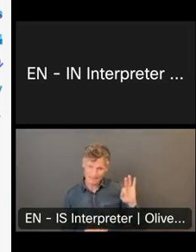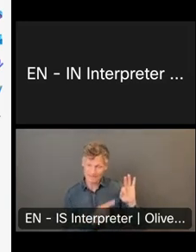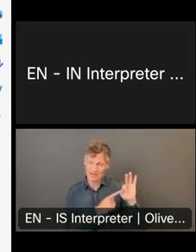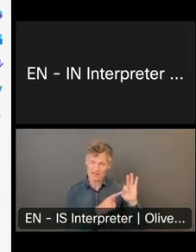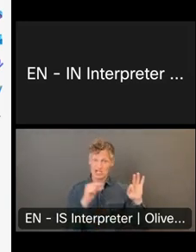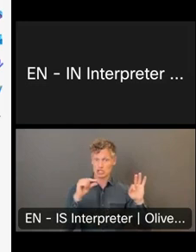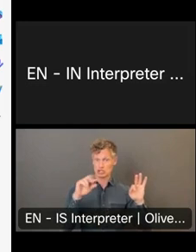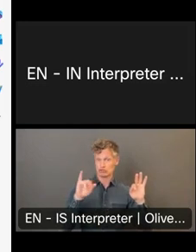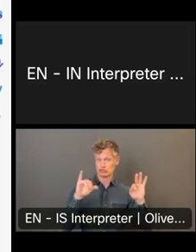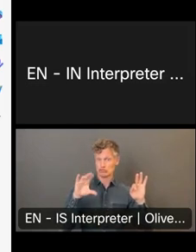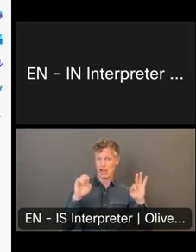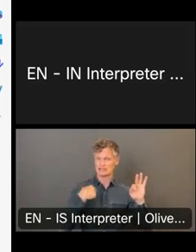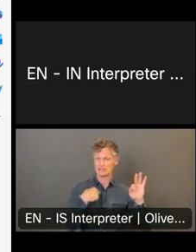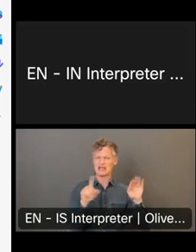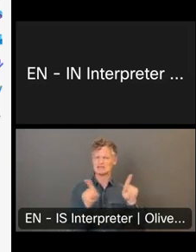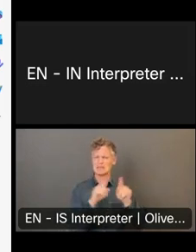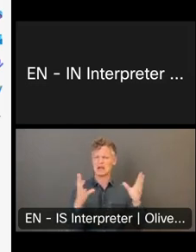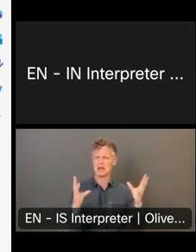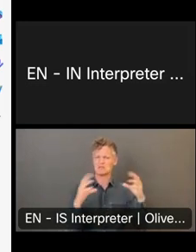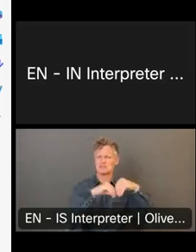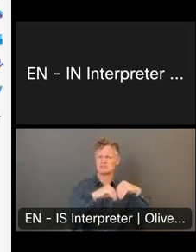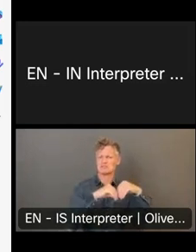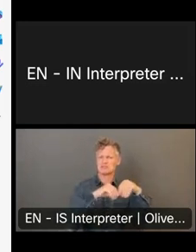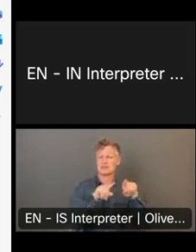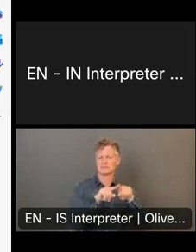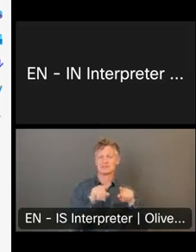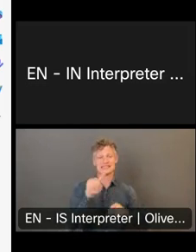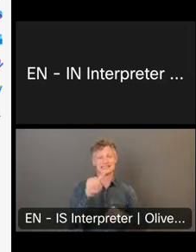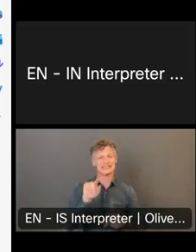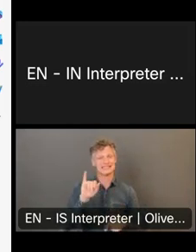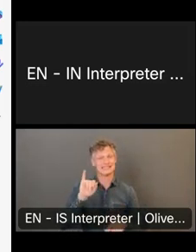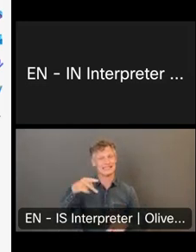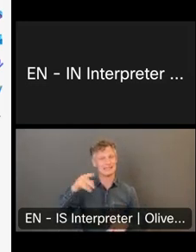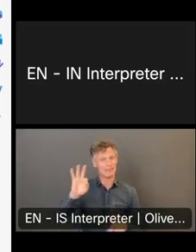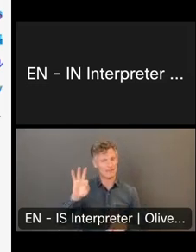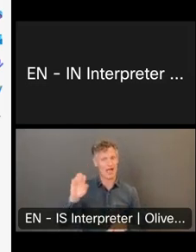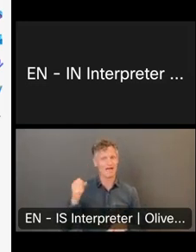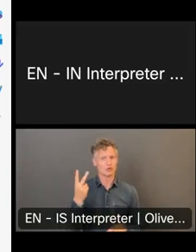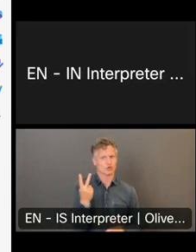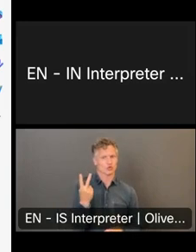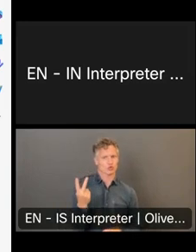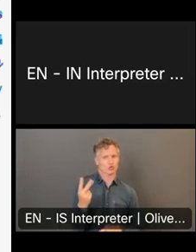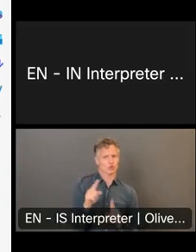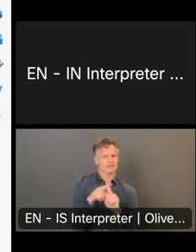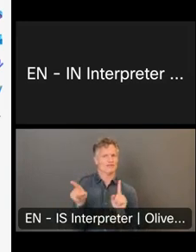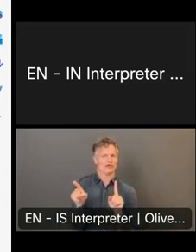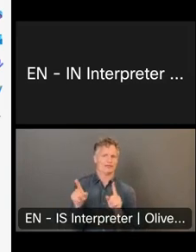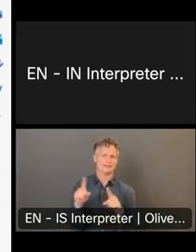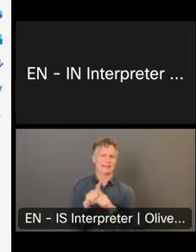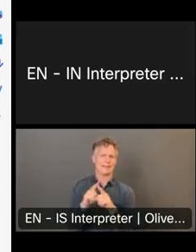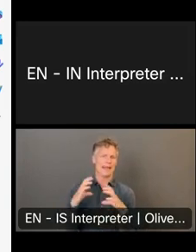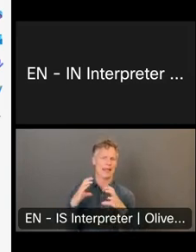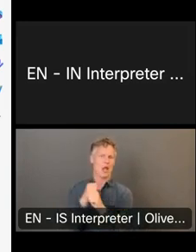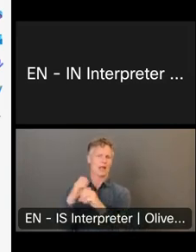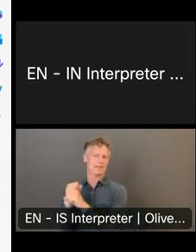explicitly, since I said it, on ZIP's two economies. The speaker's economy is a correlate of least